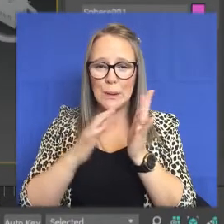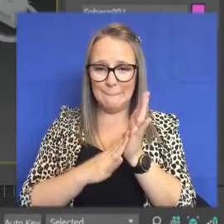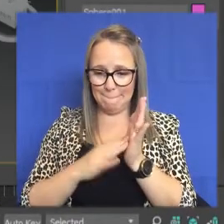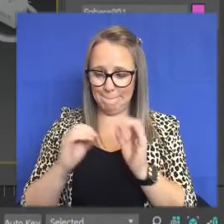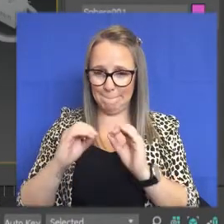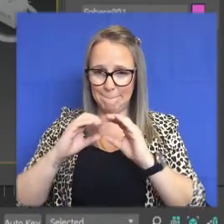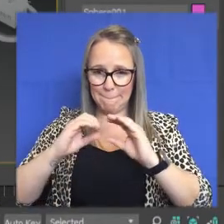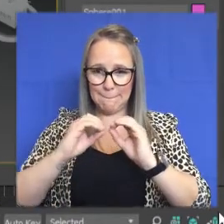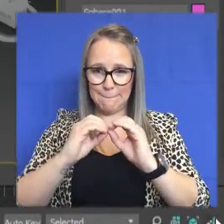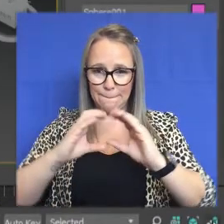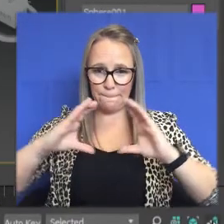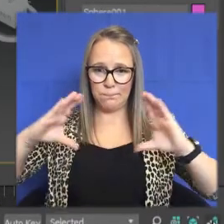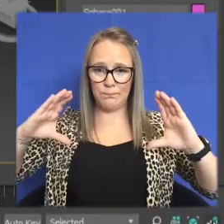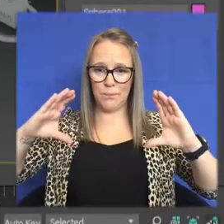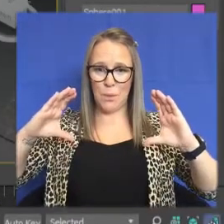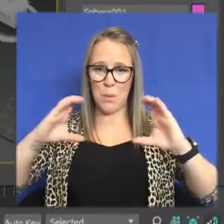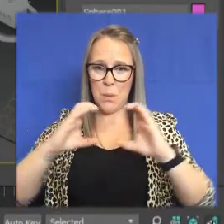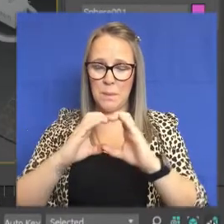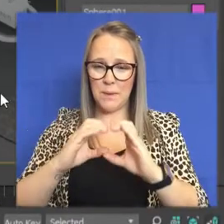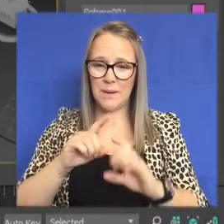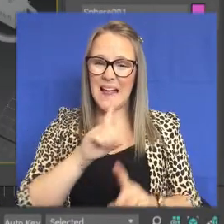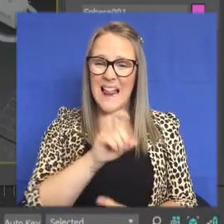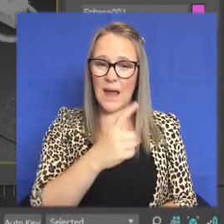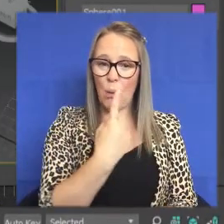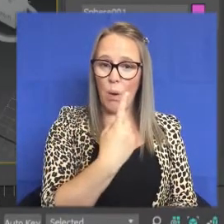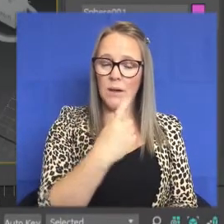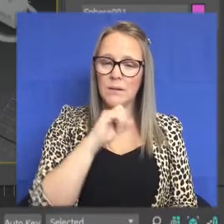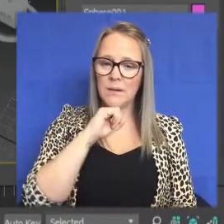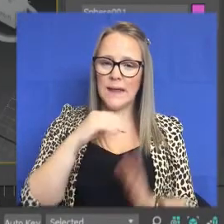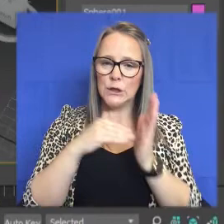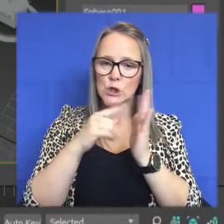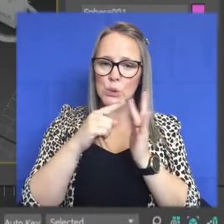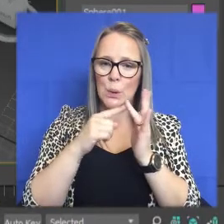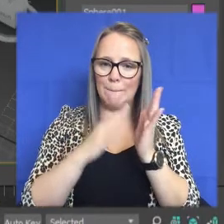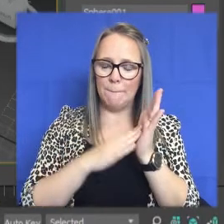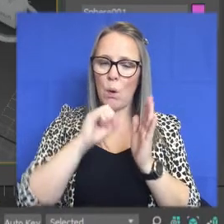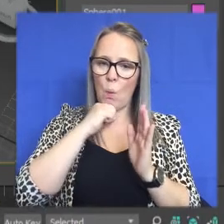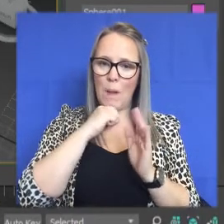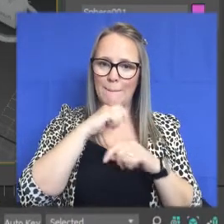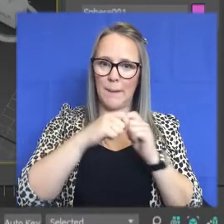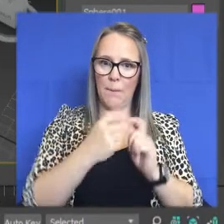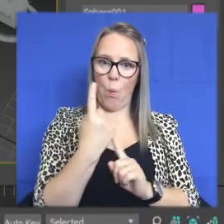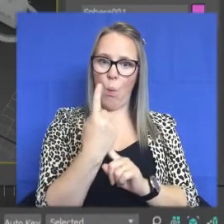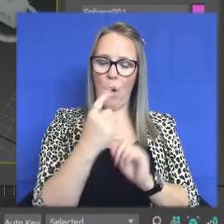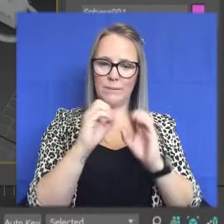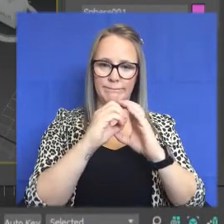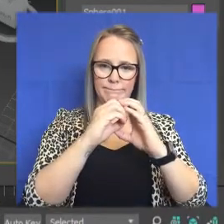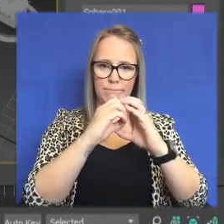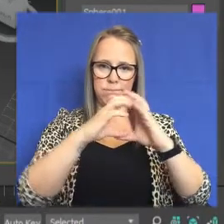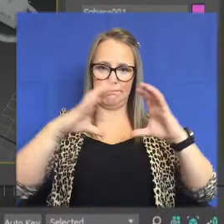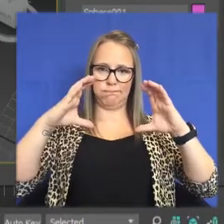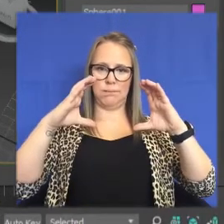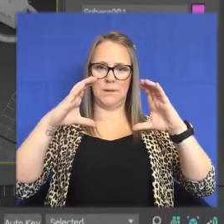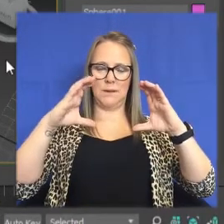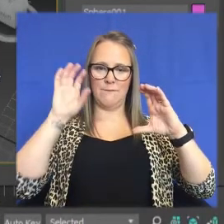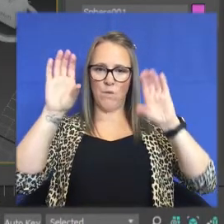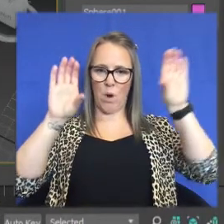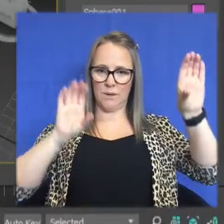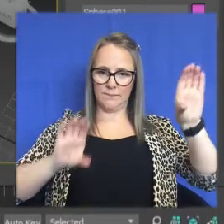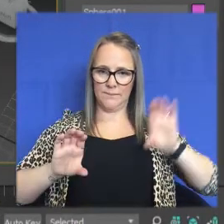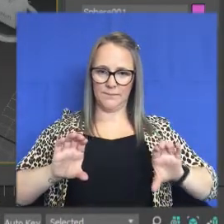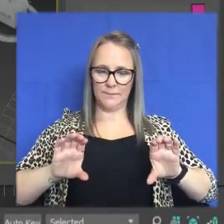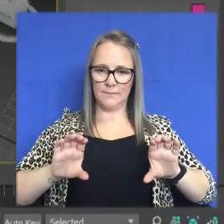one object selected and press zoom extends all, it will basically central that object alone into the different